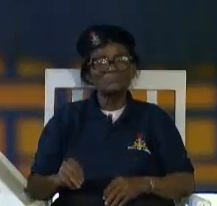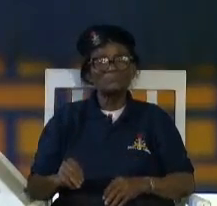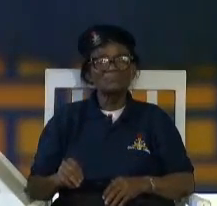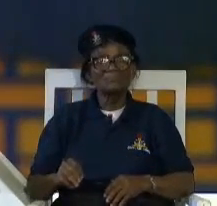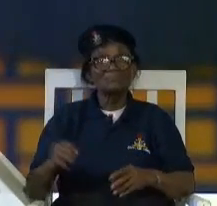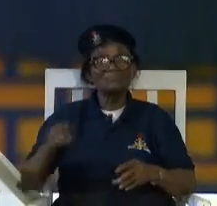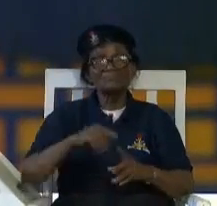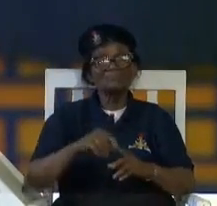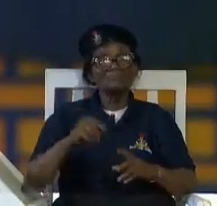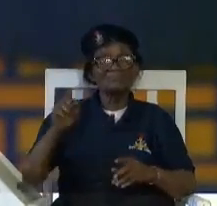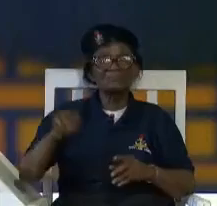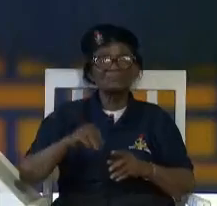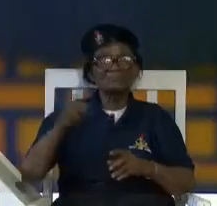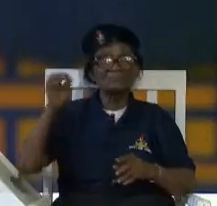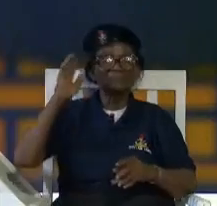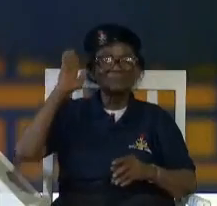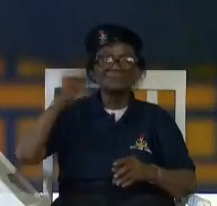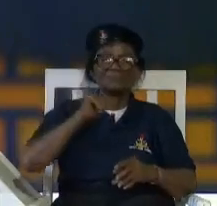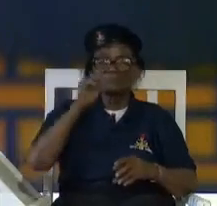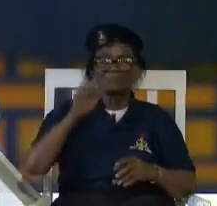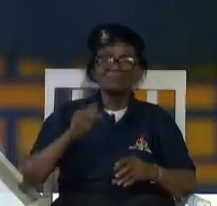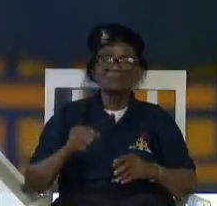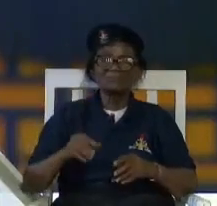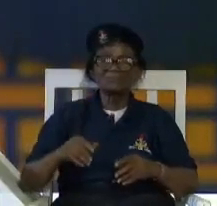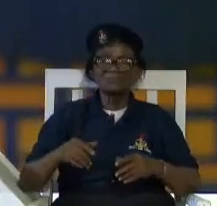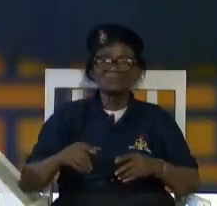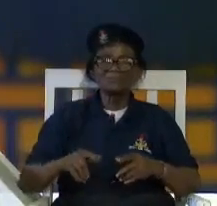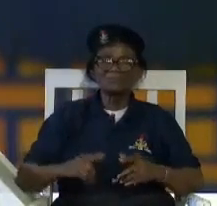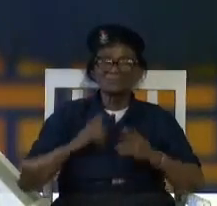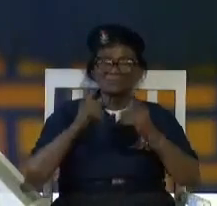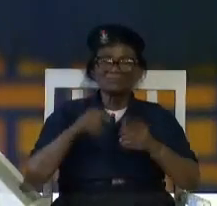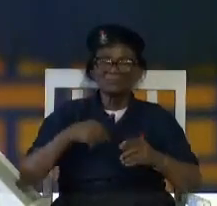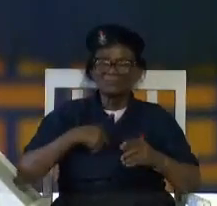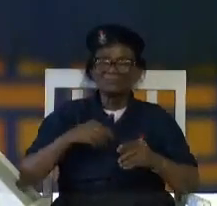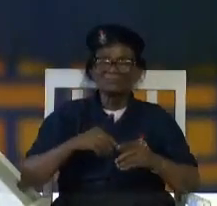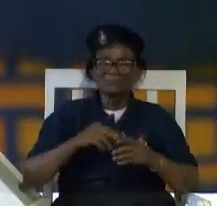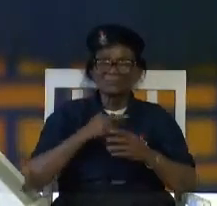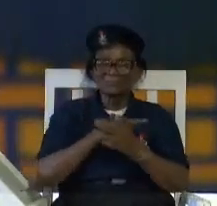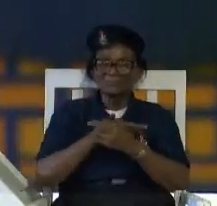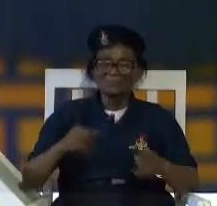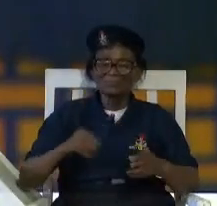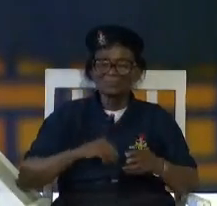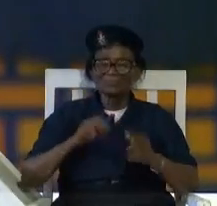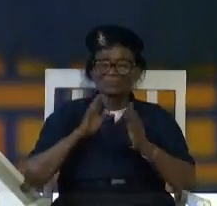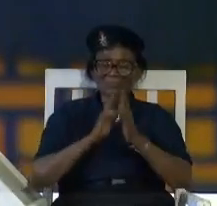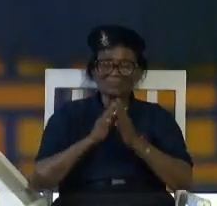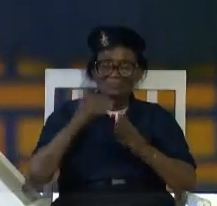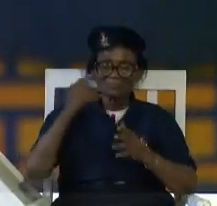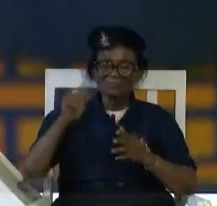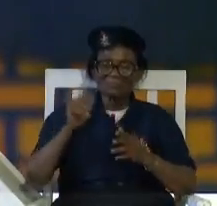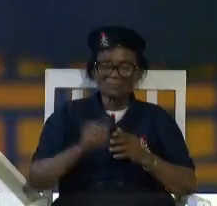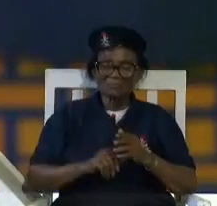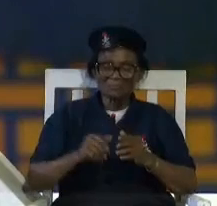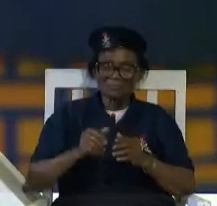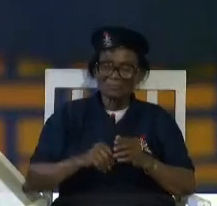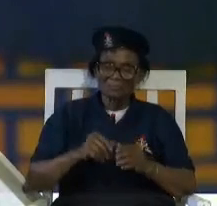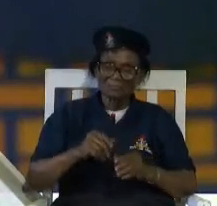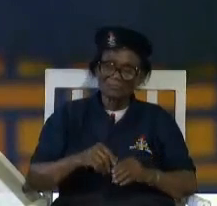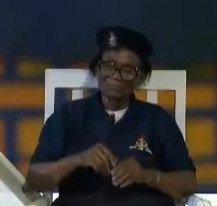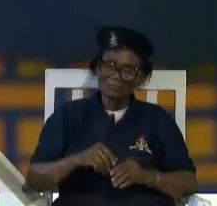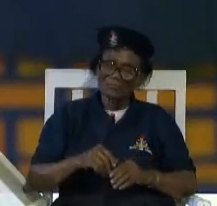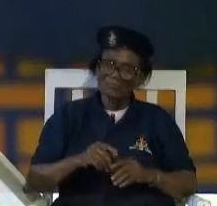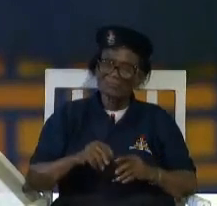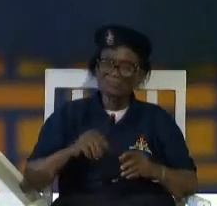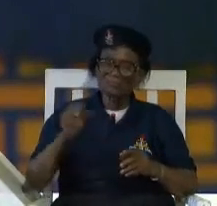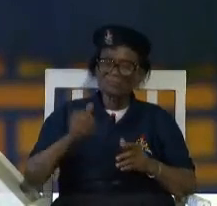And when the Spirit won't let me rest, and I pray for every one of you, from now, anytime you are